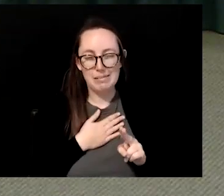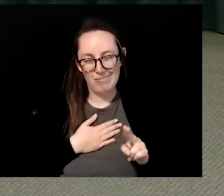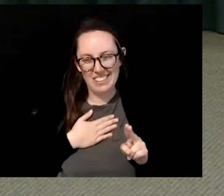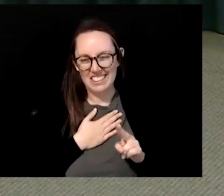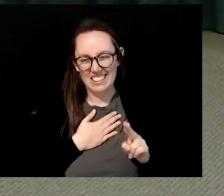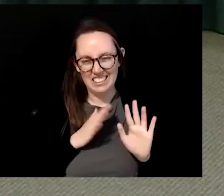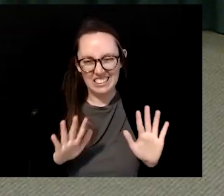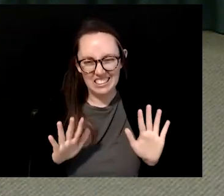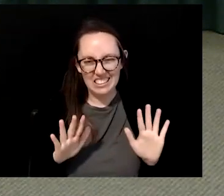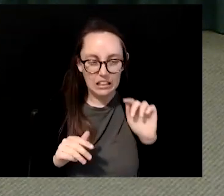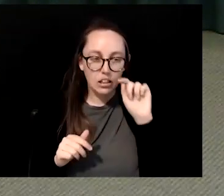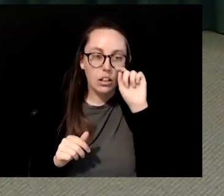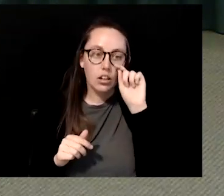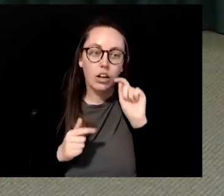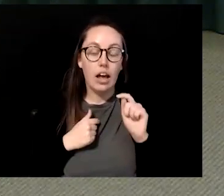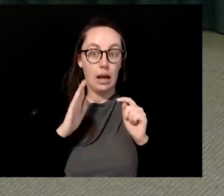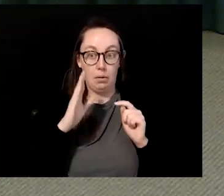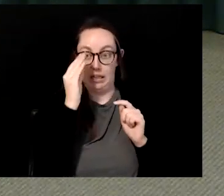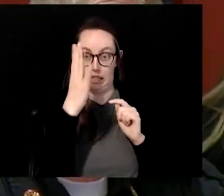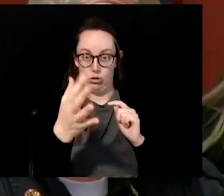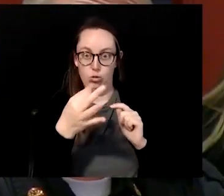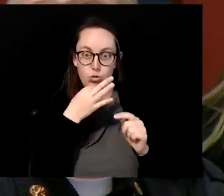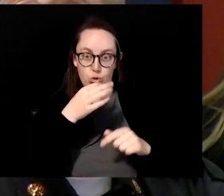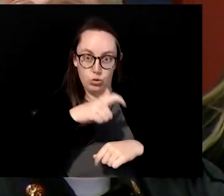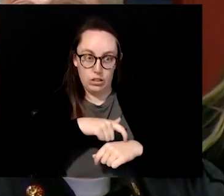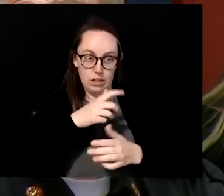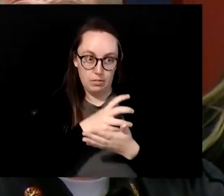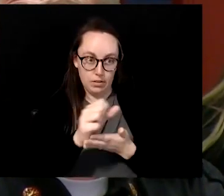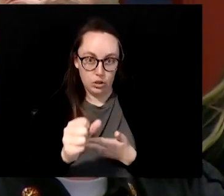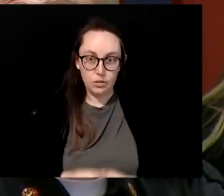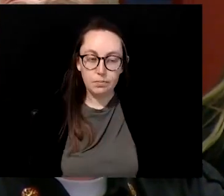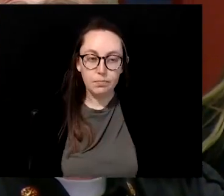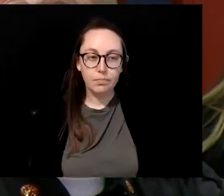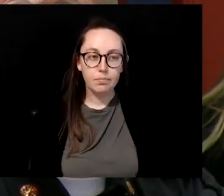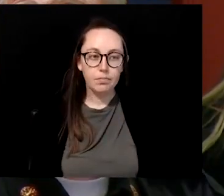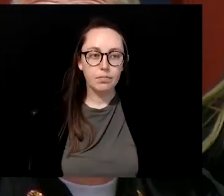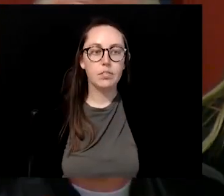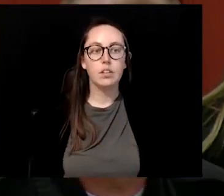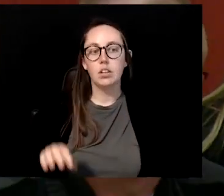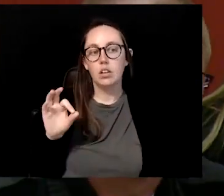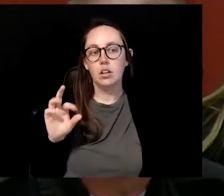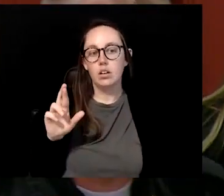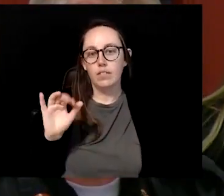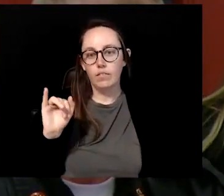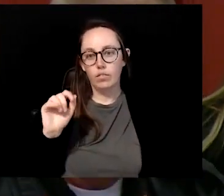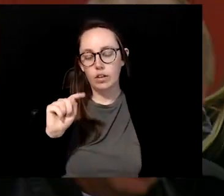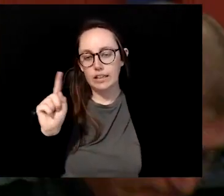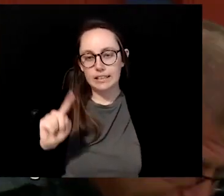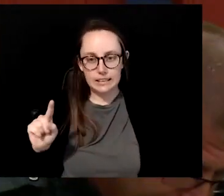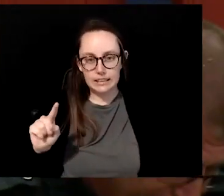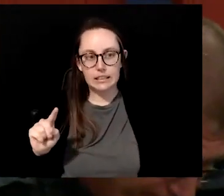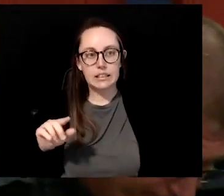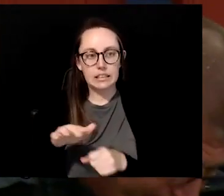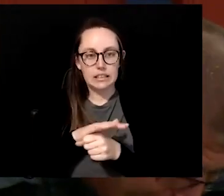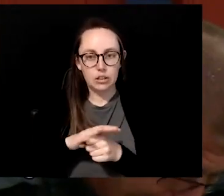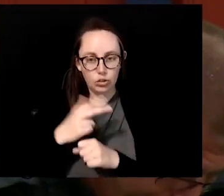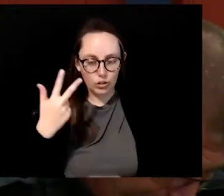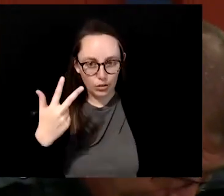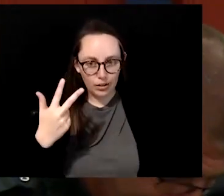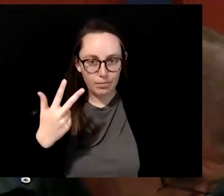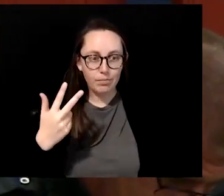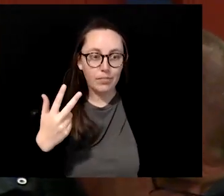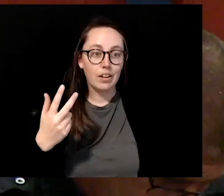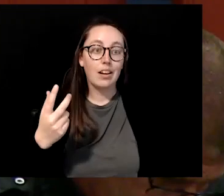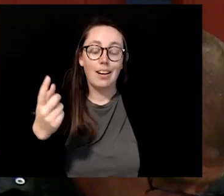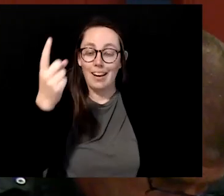when you're when you're about done uh okay for Express District three uh I think you guys are all role models